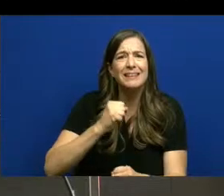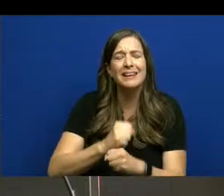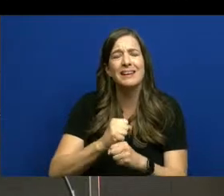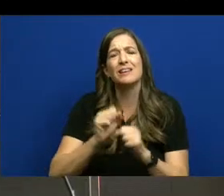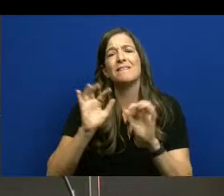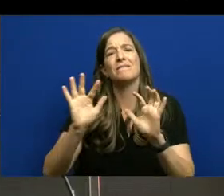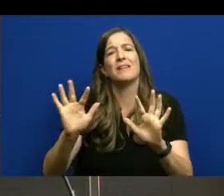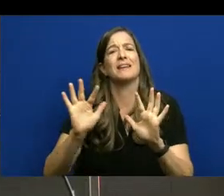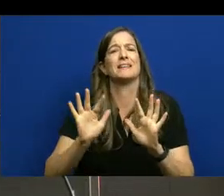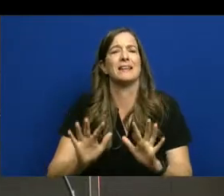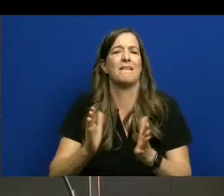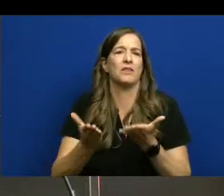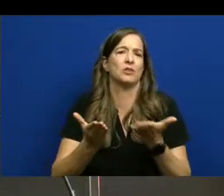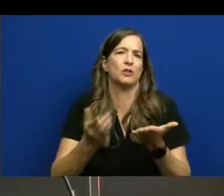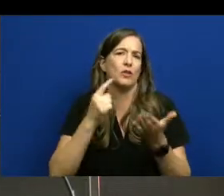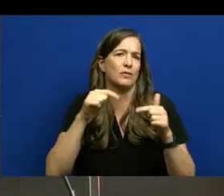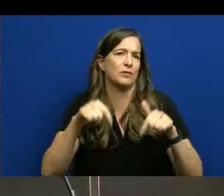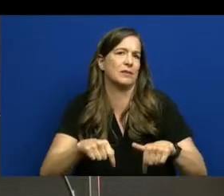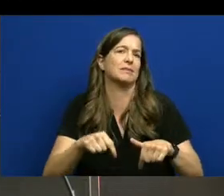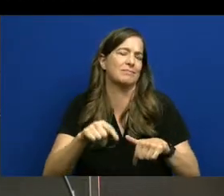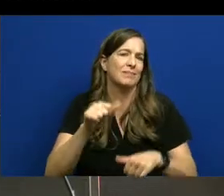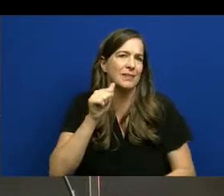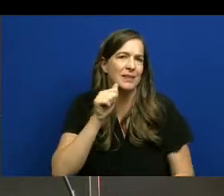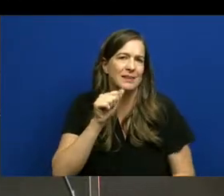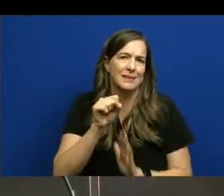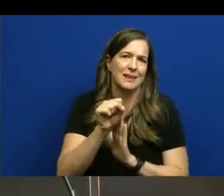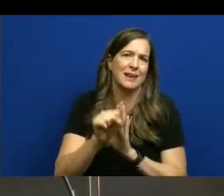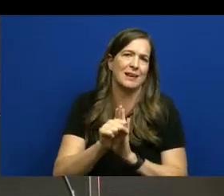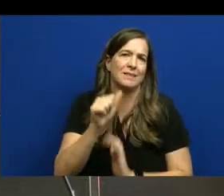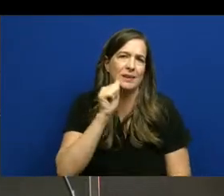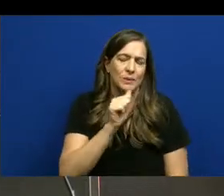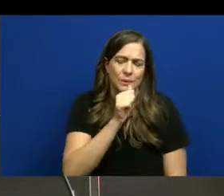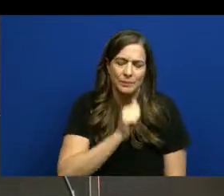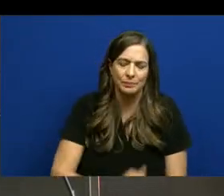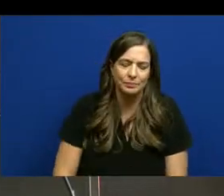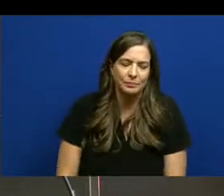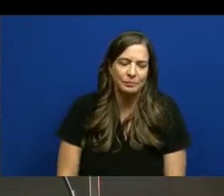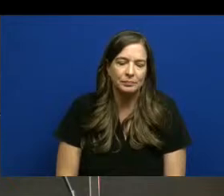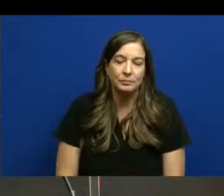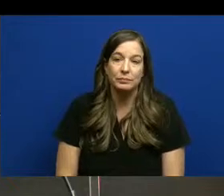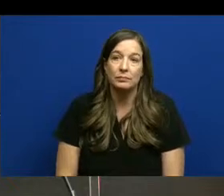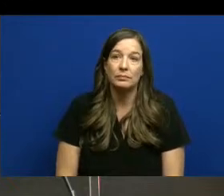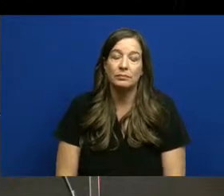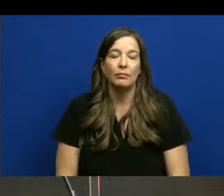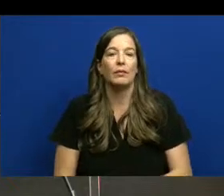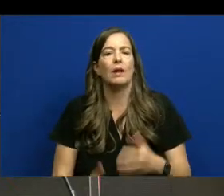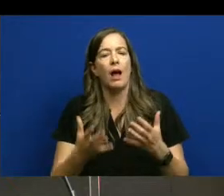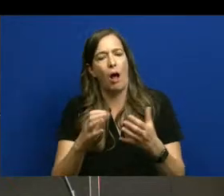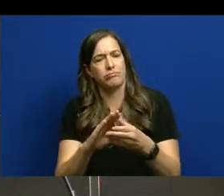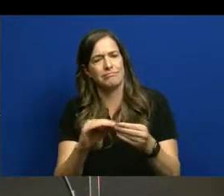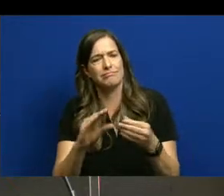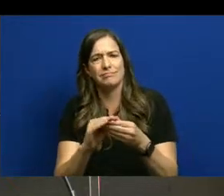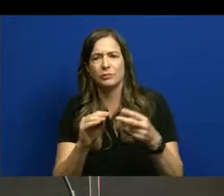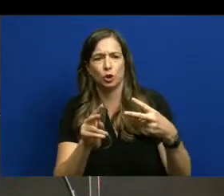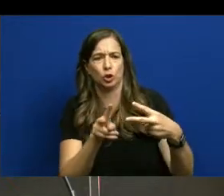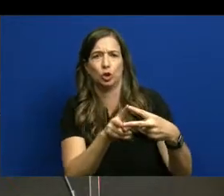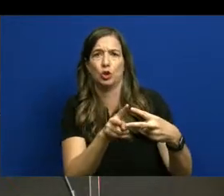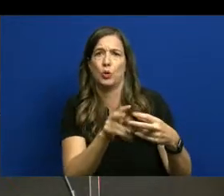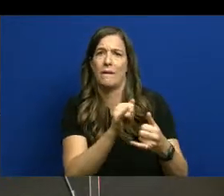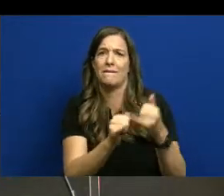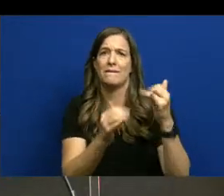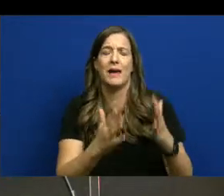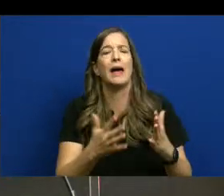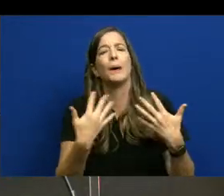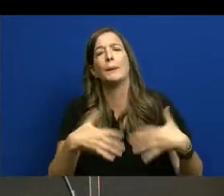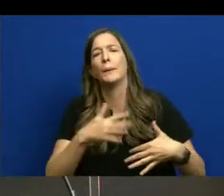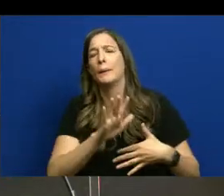of Arizona. I want to emphasize in my comments that the 2 finalists are have an excellent history. They have worked hard